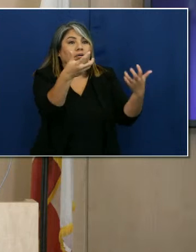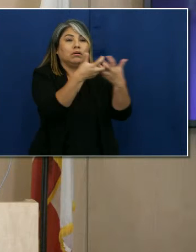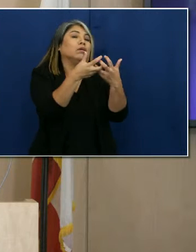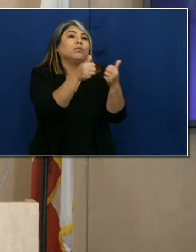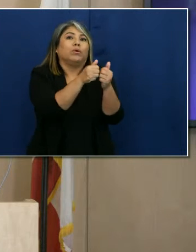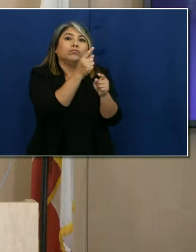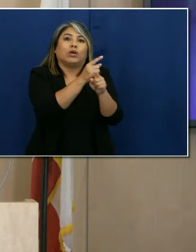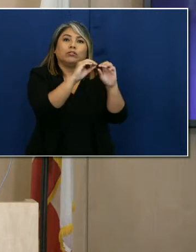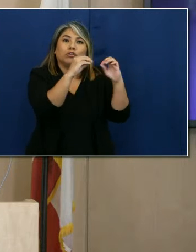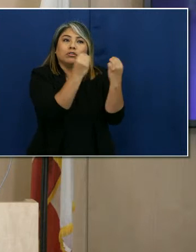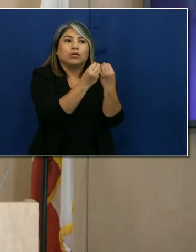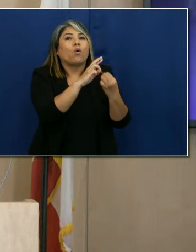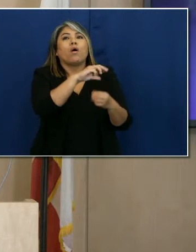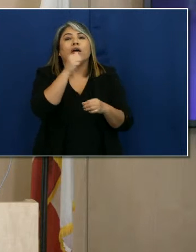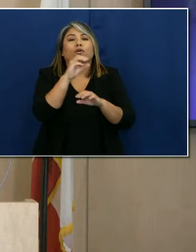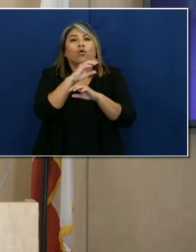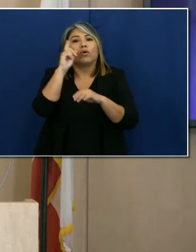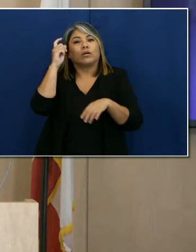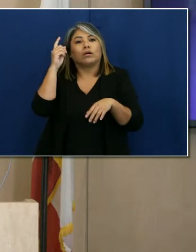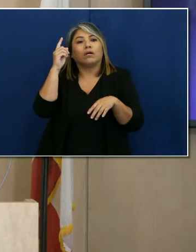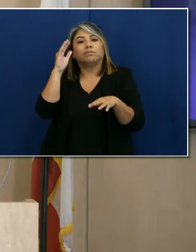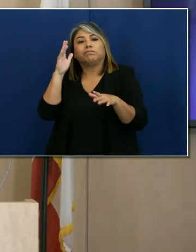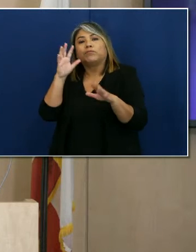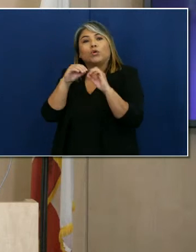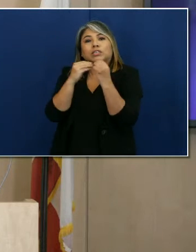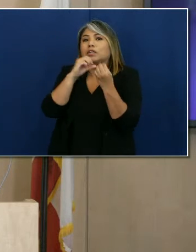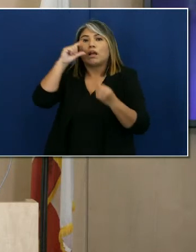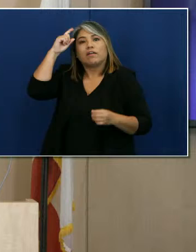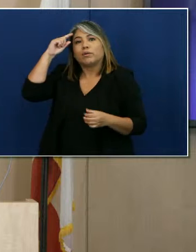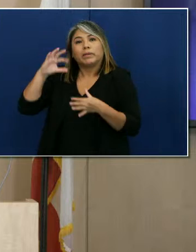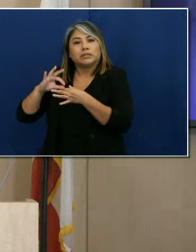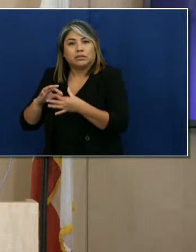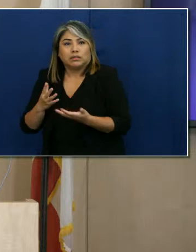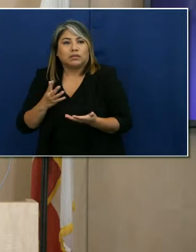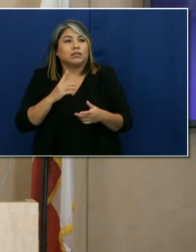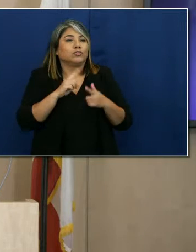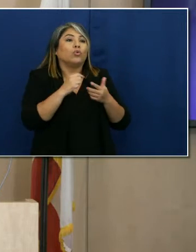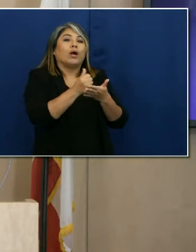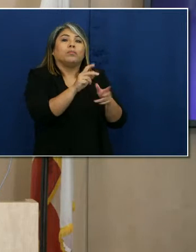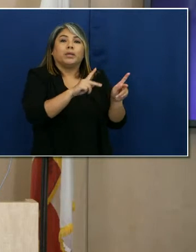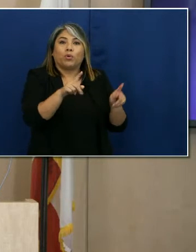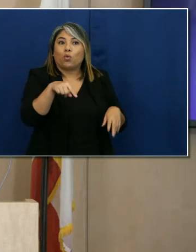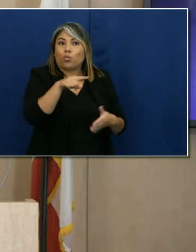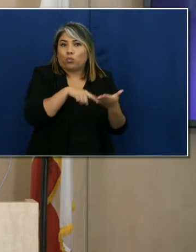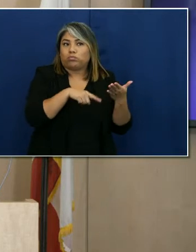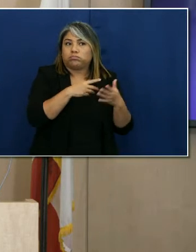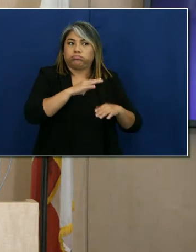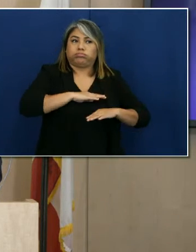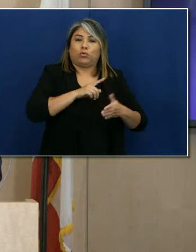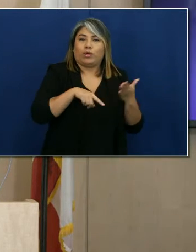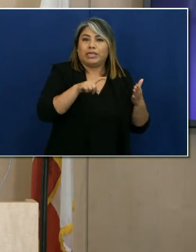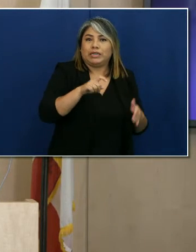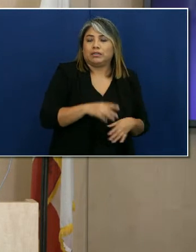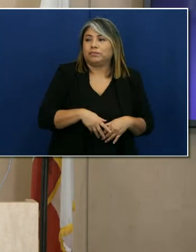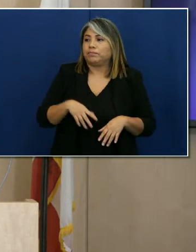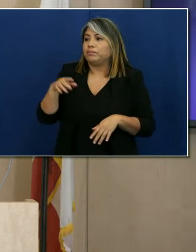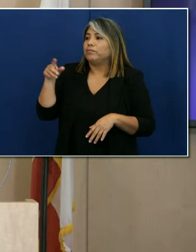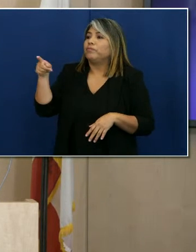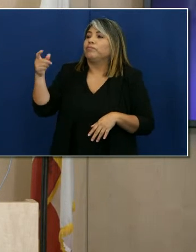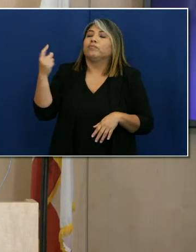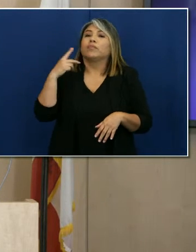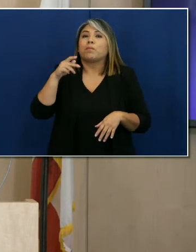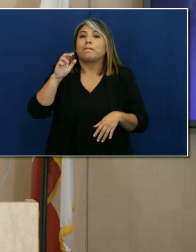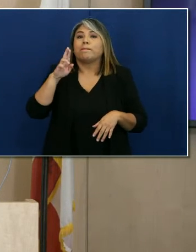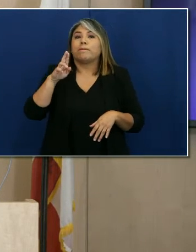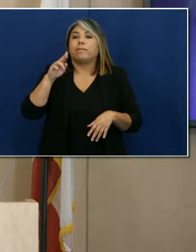to non-governmental organizations to get these individuals the help that they need. Right. I mean, it seems to me that, in covering this,